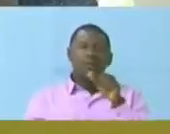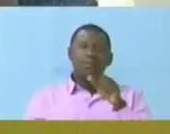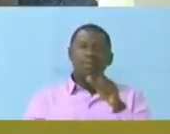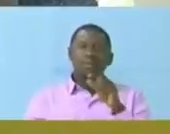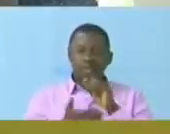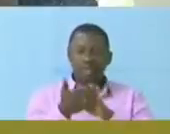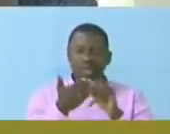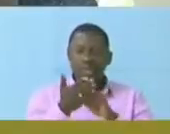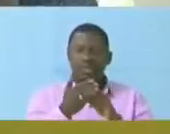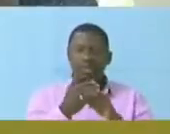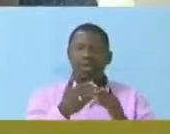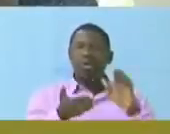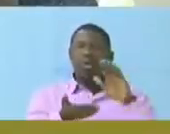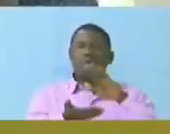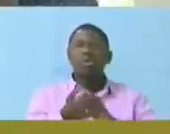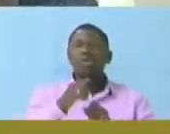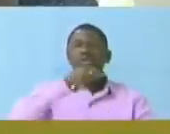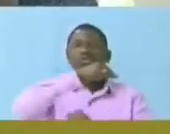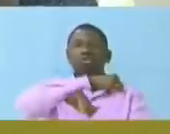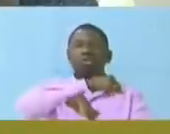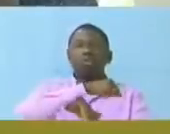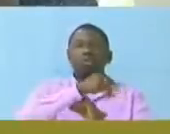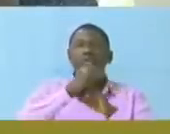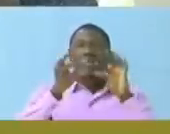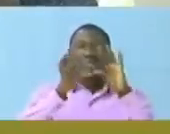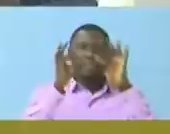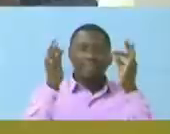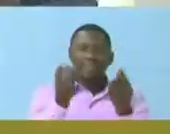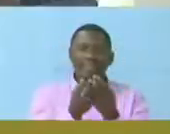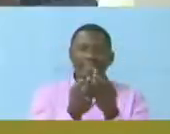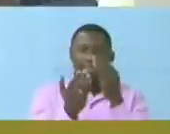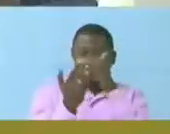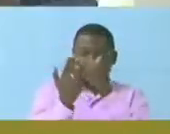number three on the support team list. And